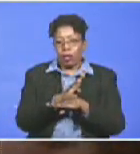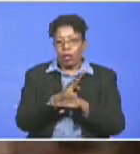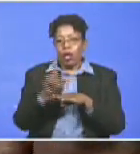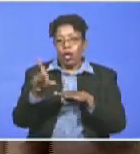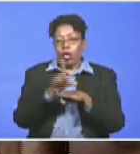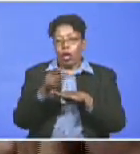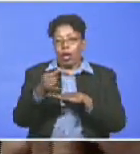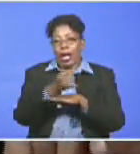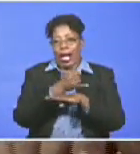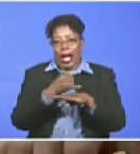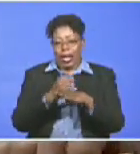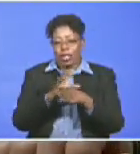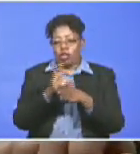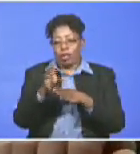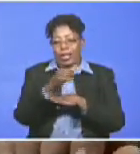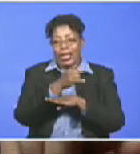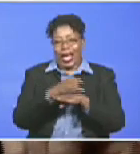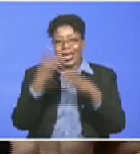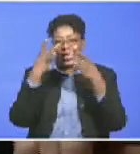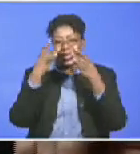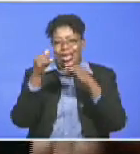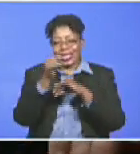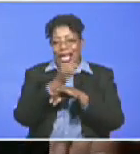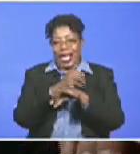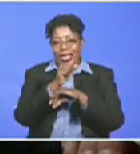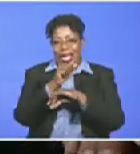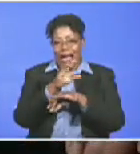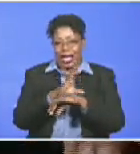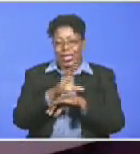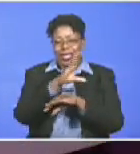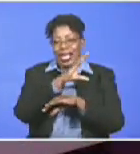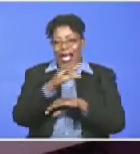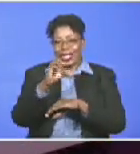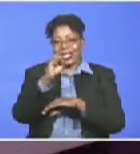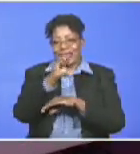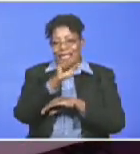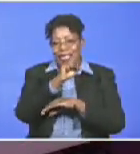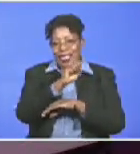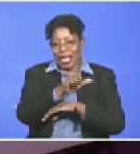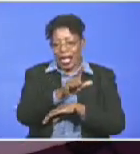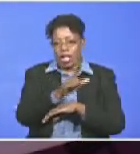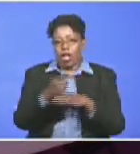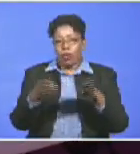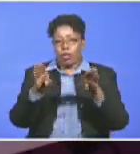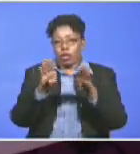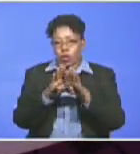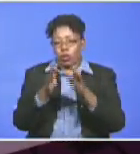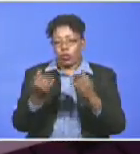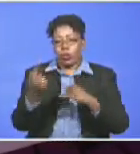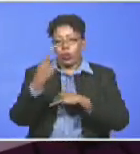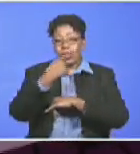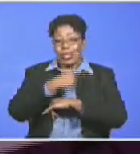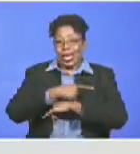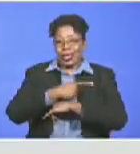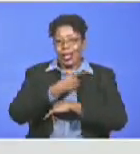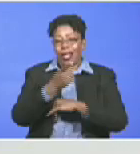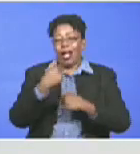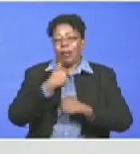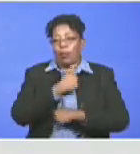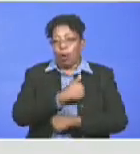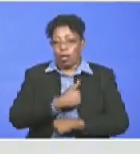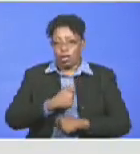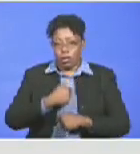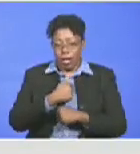Key Long Island, Crooked Island, Cat Island, Acklands and San Salvador were all closed today. While apologizing to customers